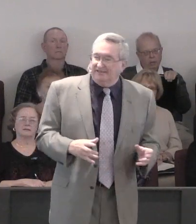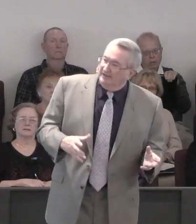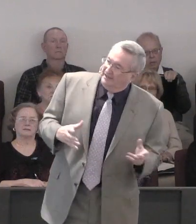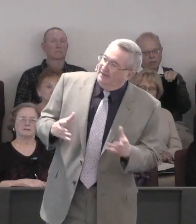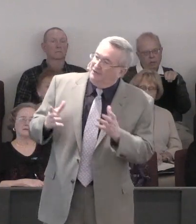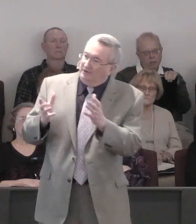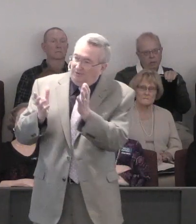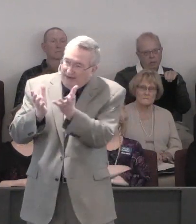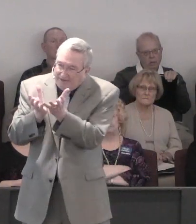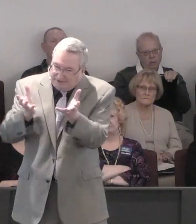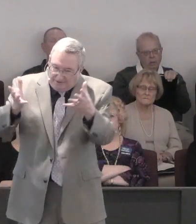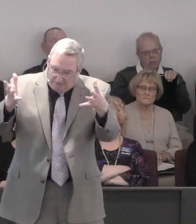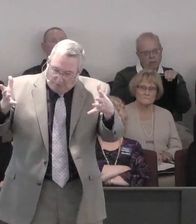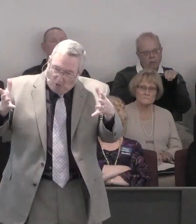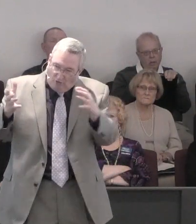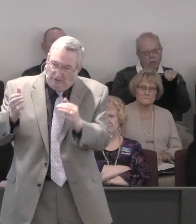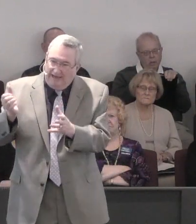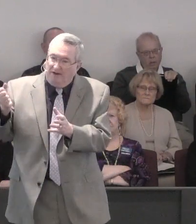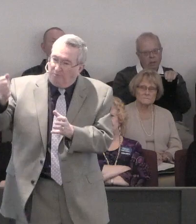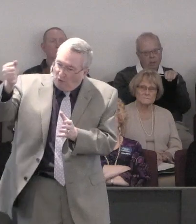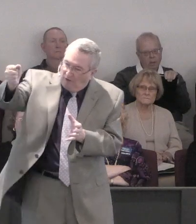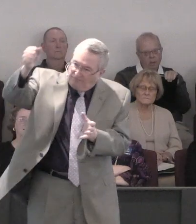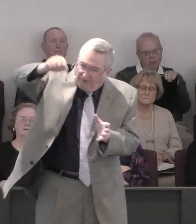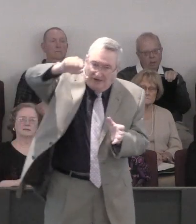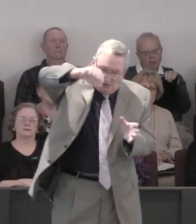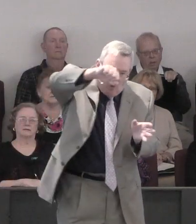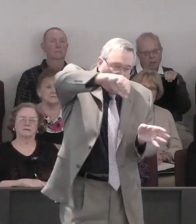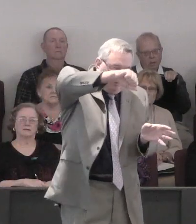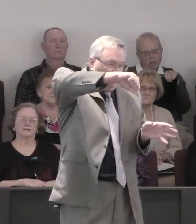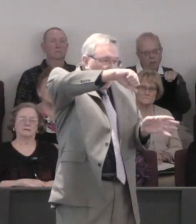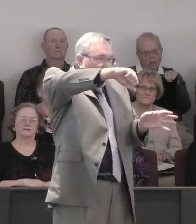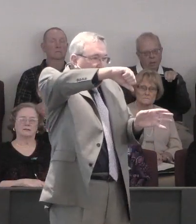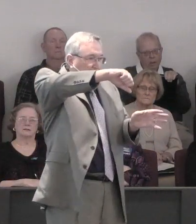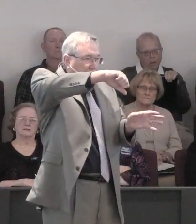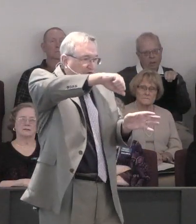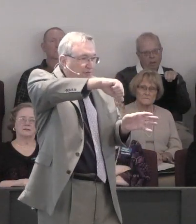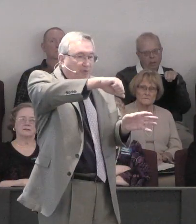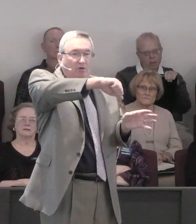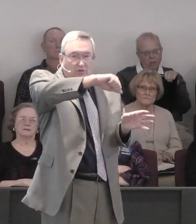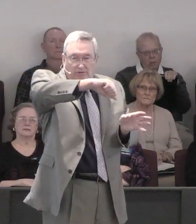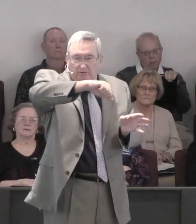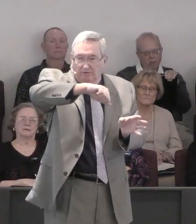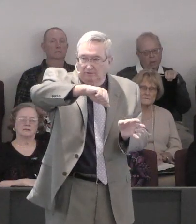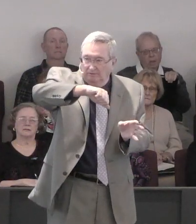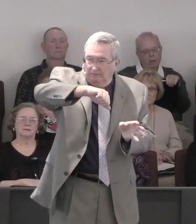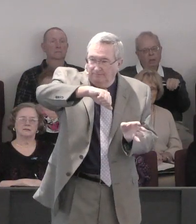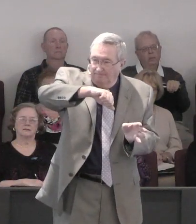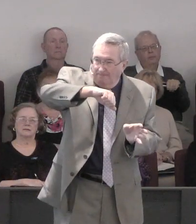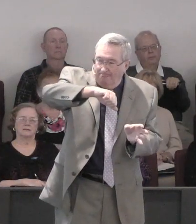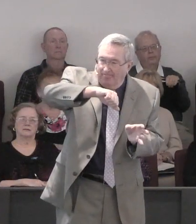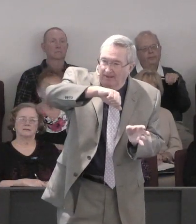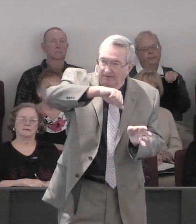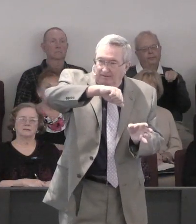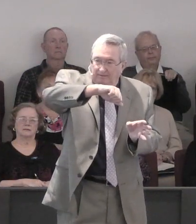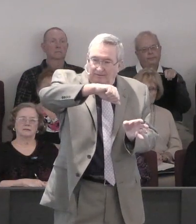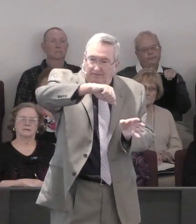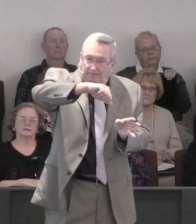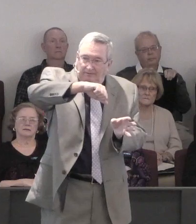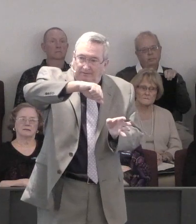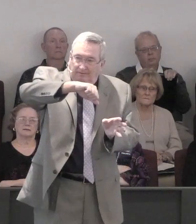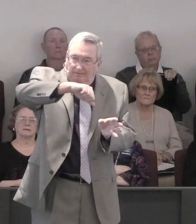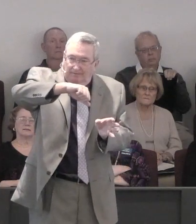Then it says that he took the basin, the bowl, and he poured fresh water into the bowl.